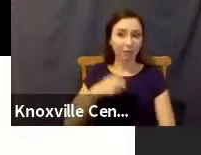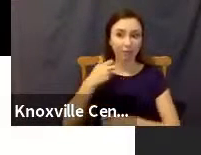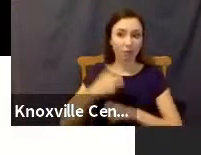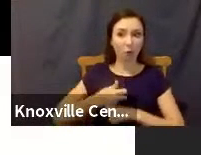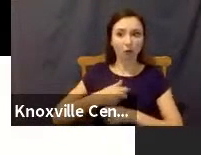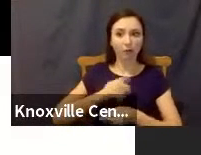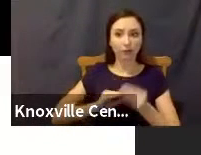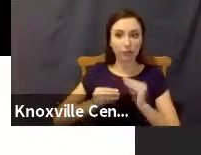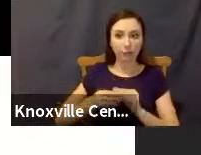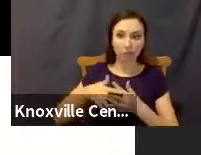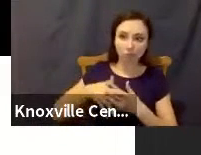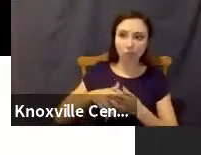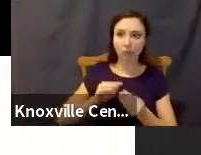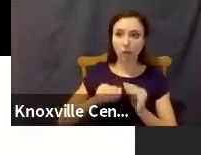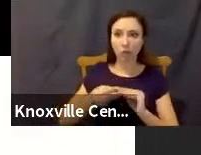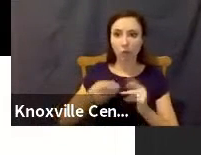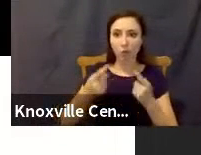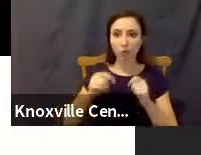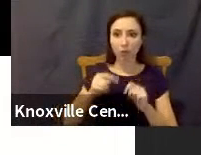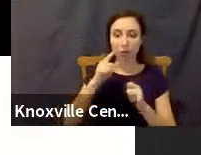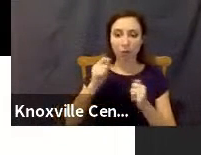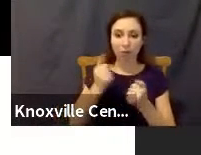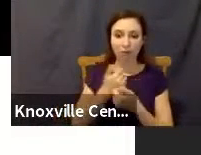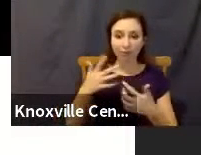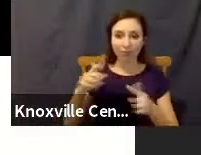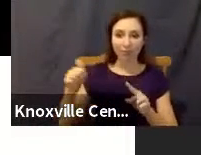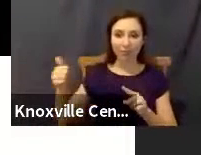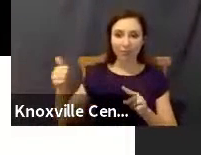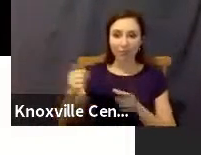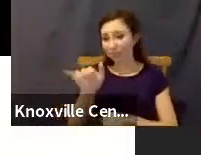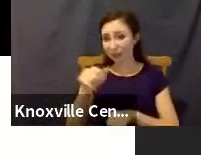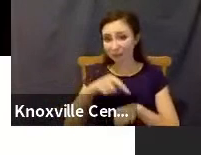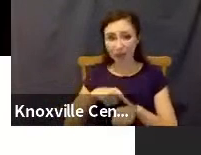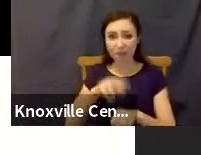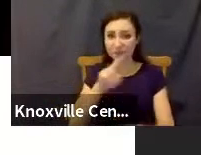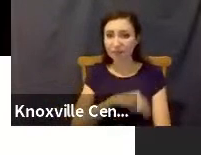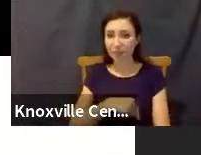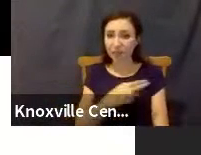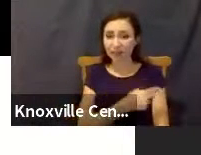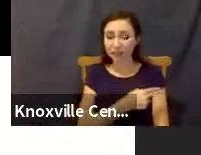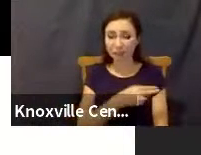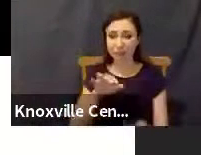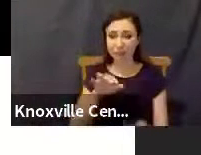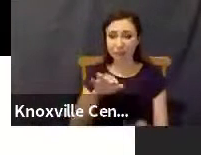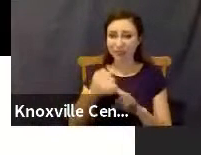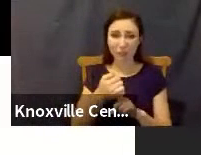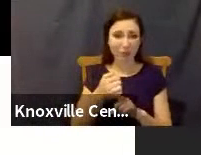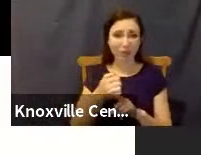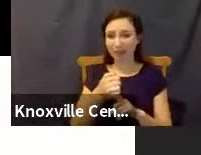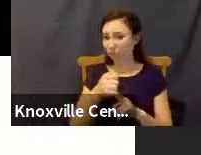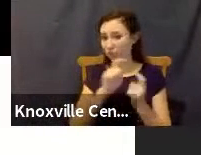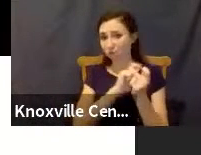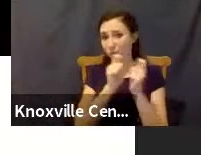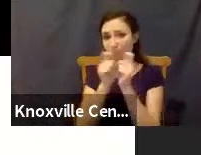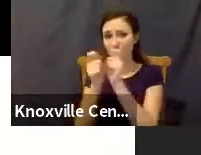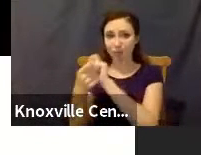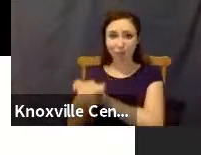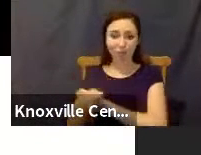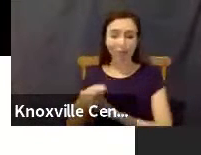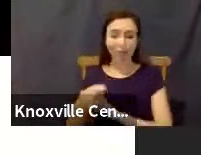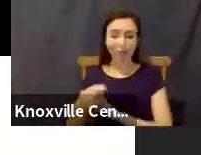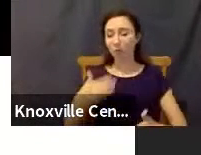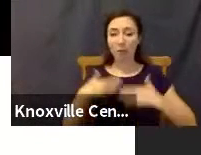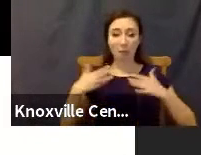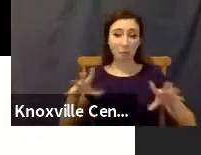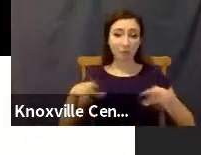trying to for everything else, but at the same time, the hospital situation is so dynamic. So be happy to take any questions, or let me